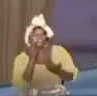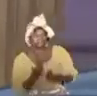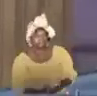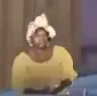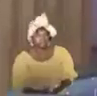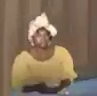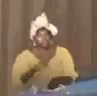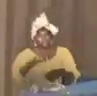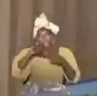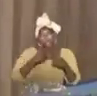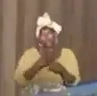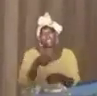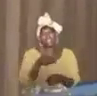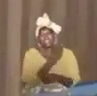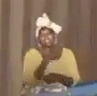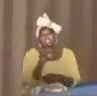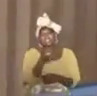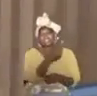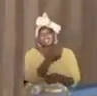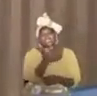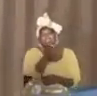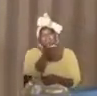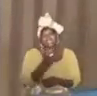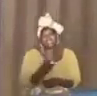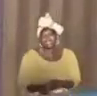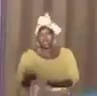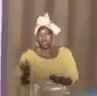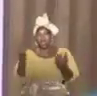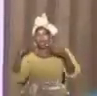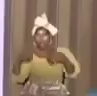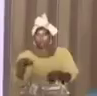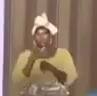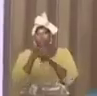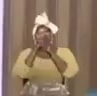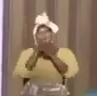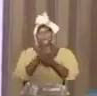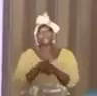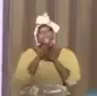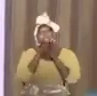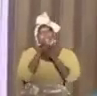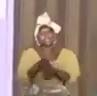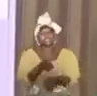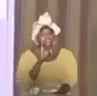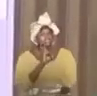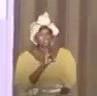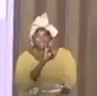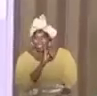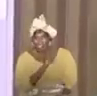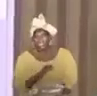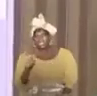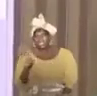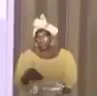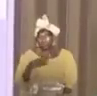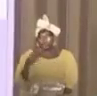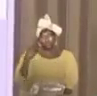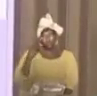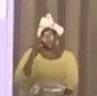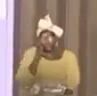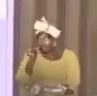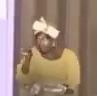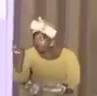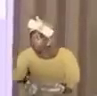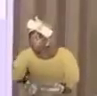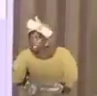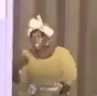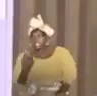When the serpents came to oppress the nation of Israel, they had an opportunity to look two directions. The